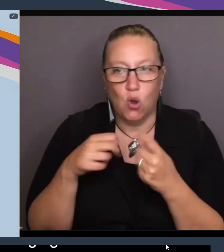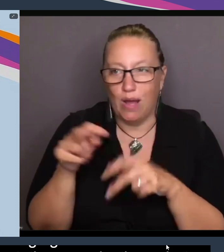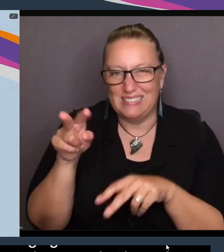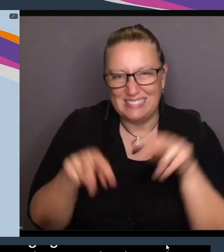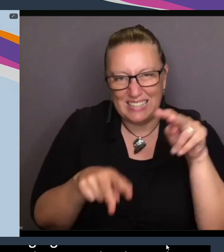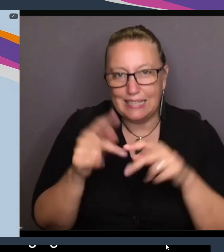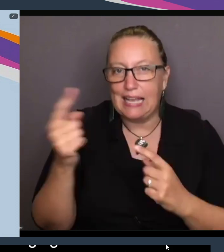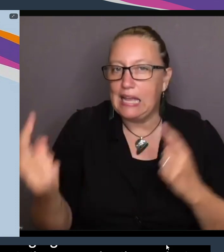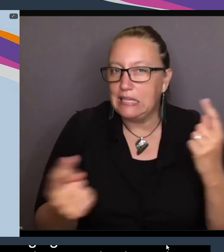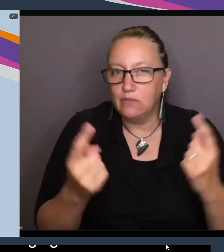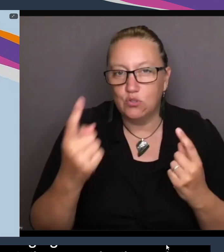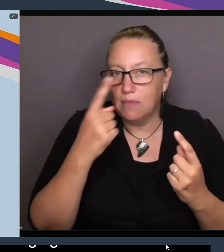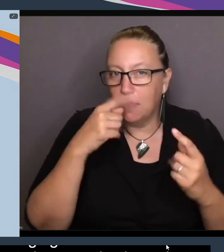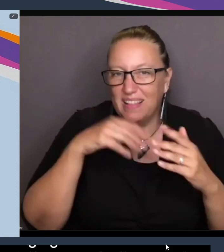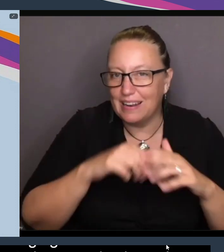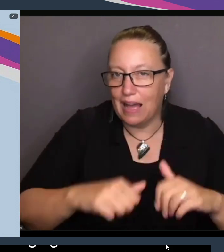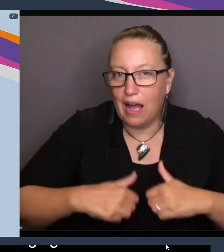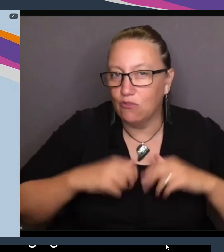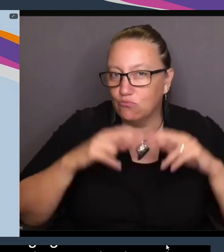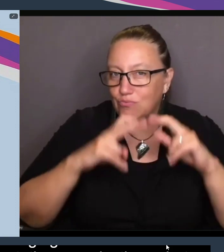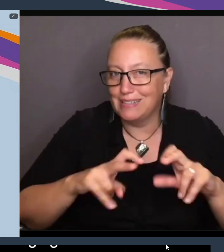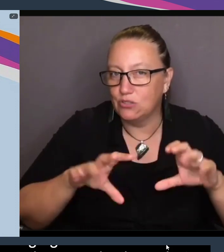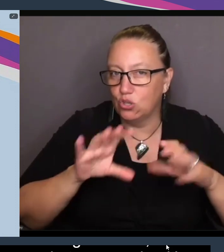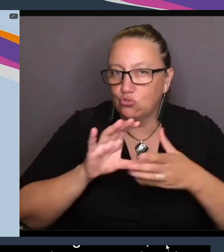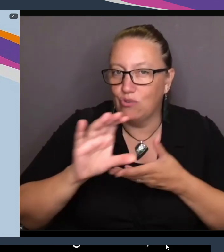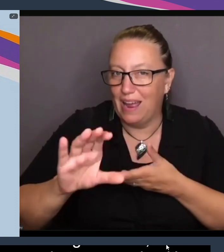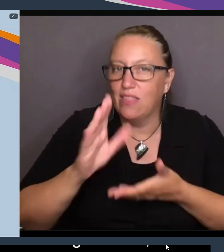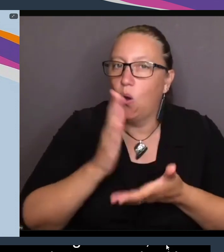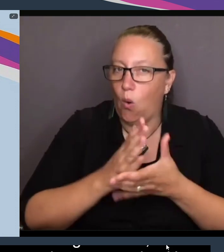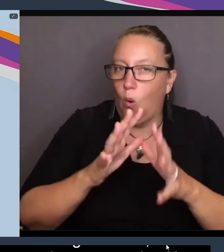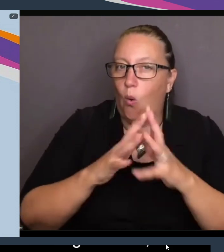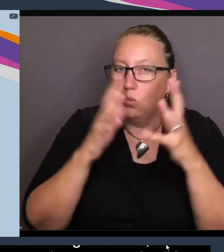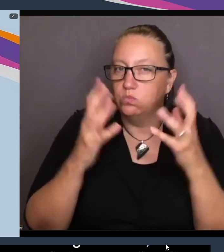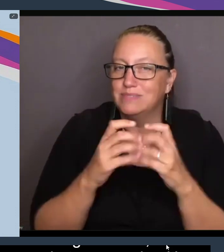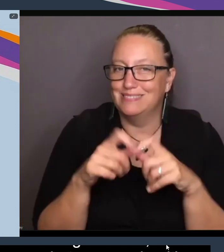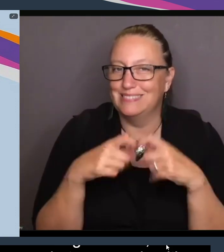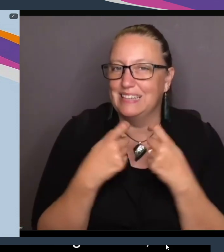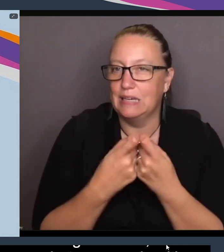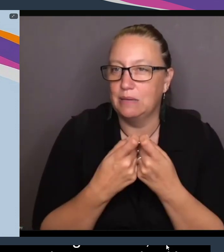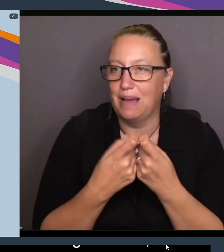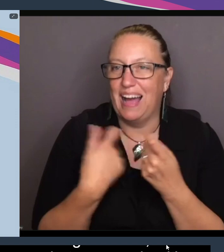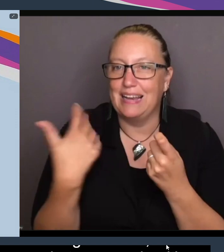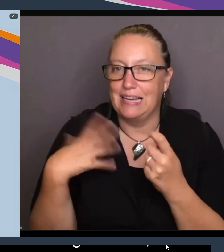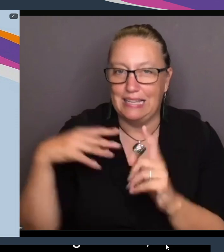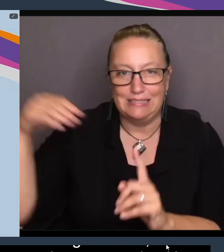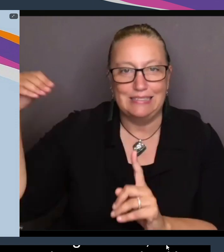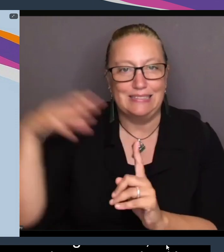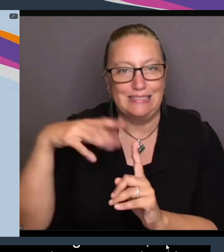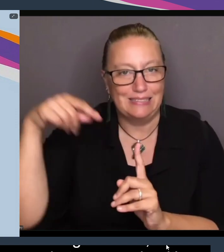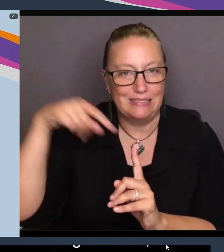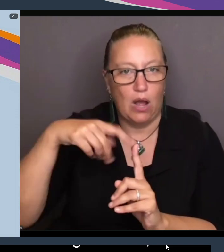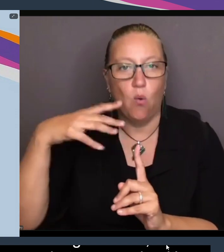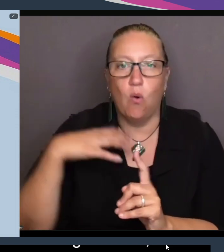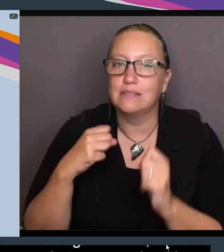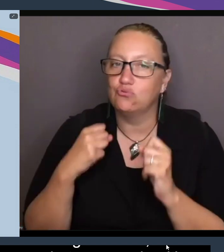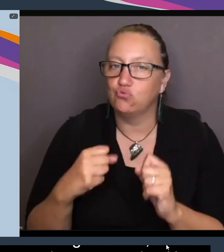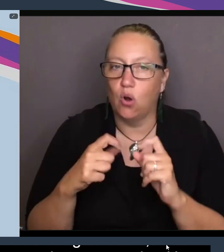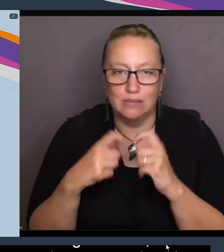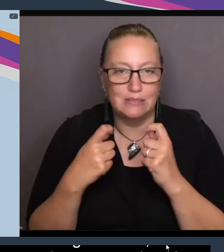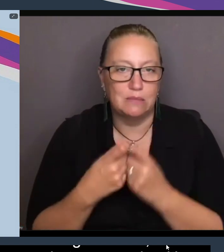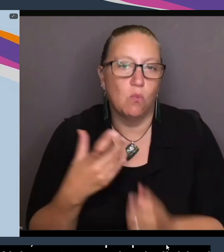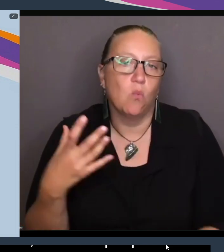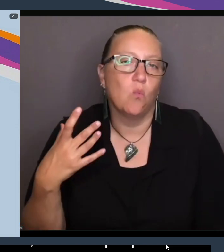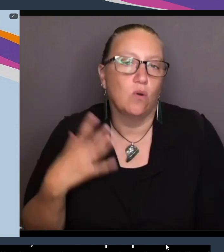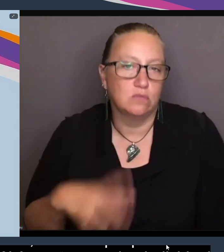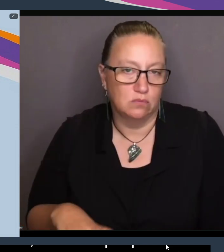people in our research grants, it's the team. And I couldn't emphasise that more. We want strong teams,